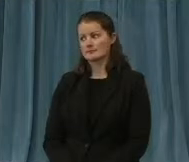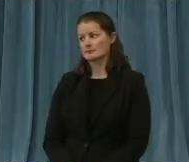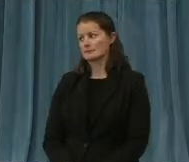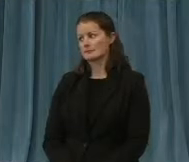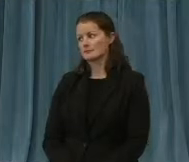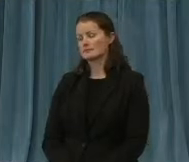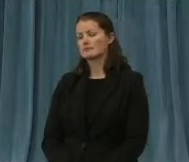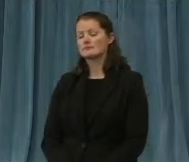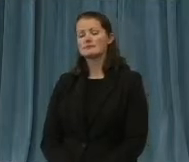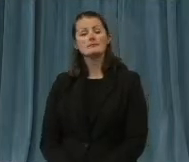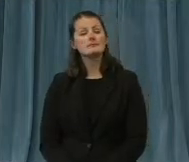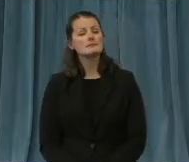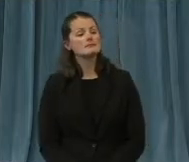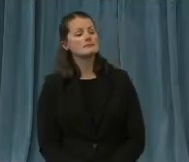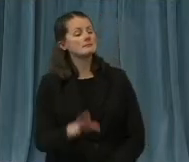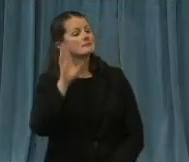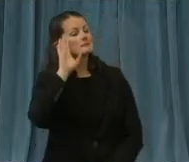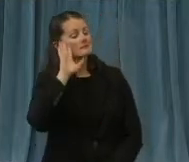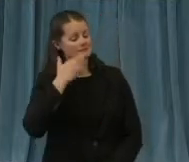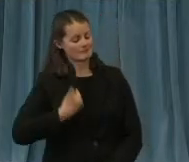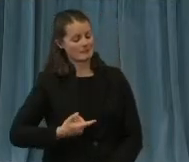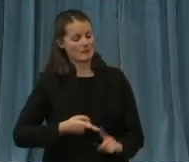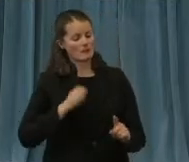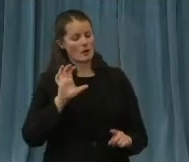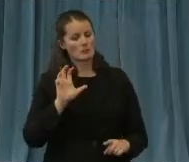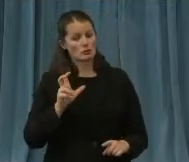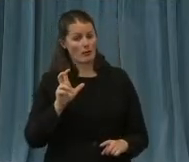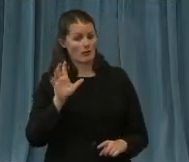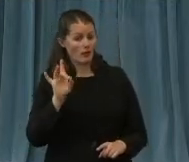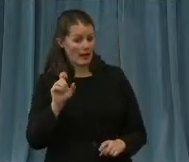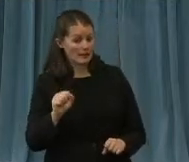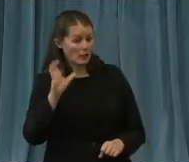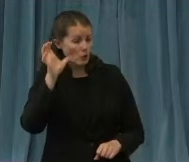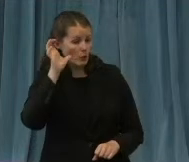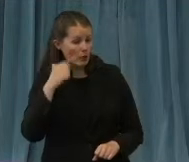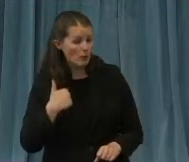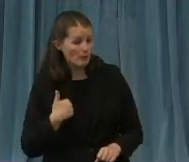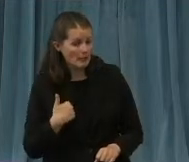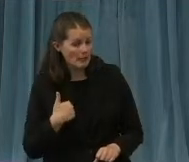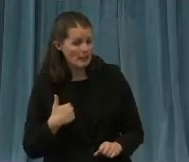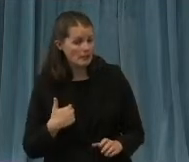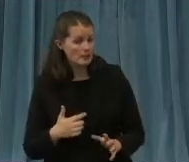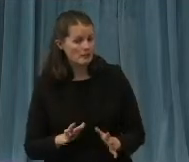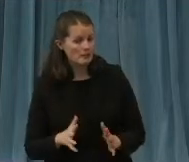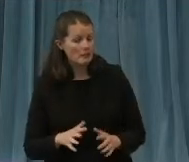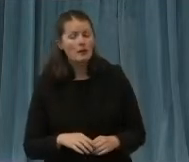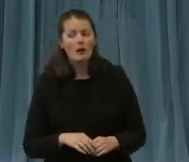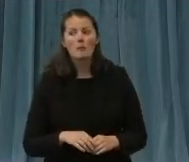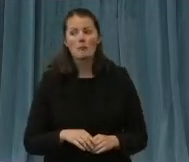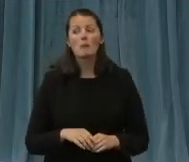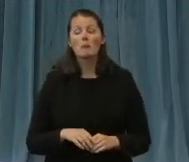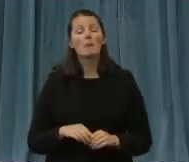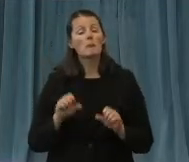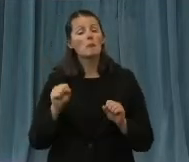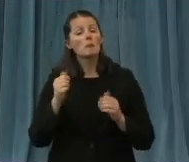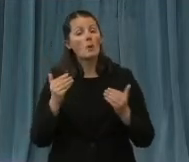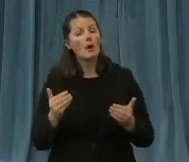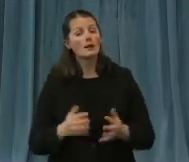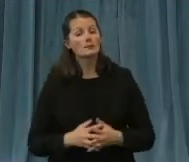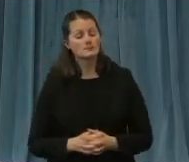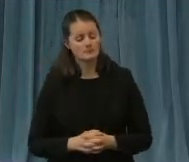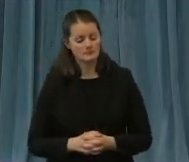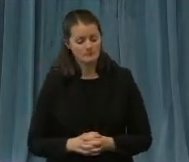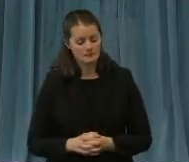Hi, this is Vanessa Murphy from Channel 8. If you can hear me, everybody that can hear. I hear you. Yes.